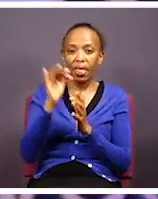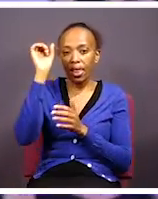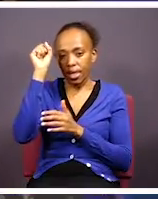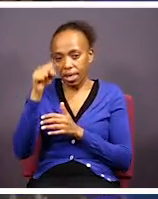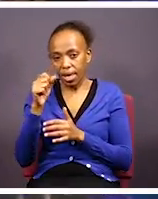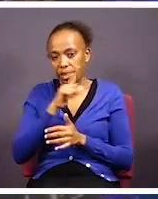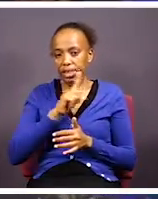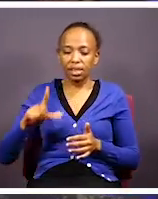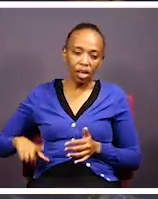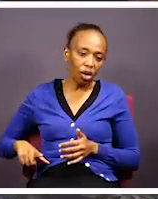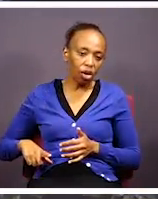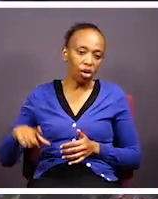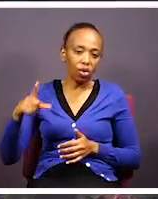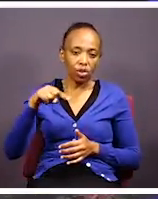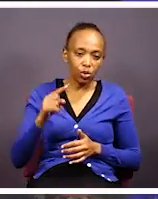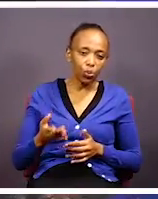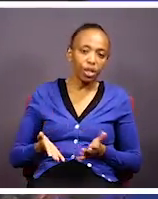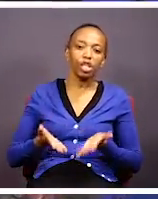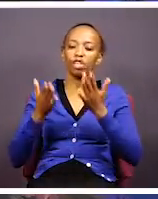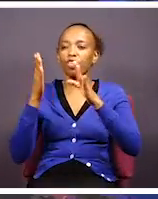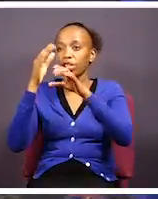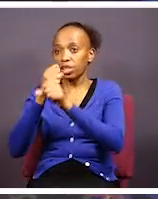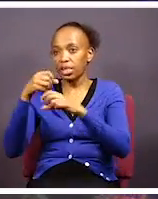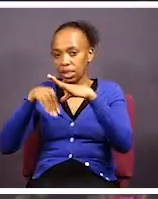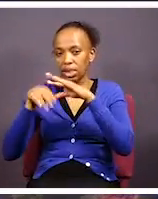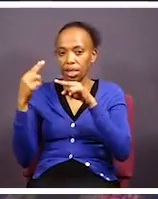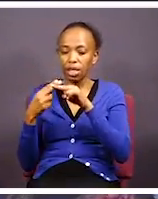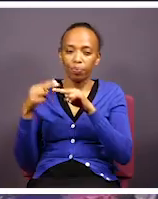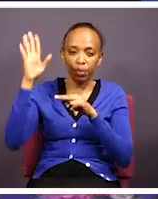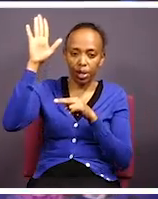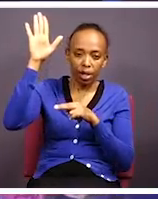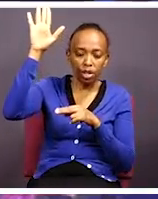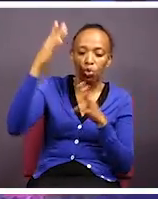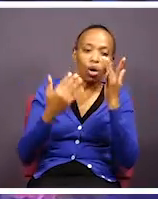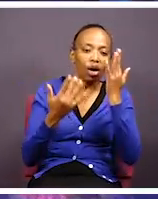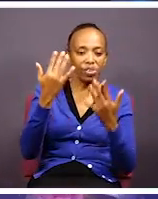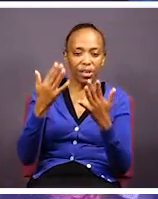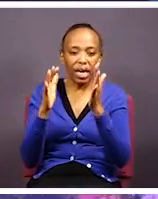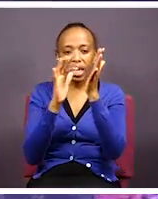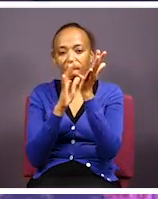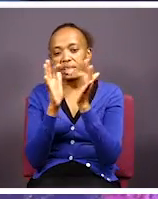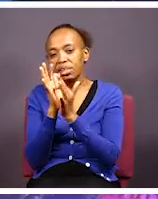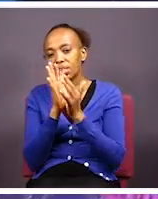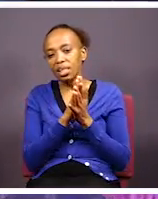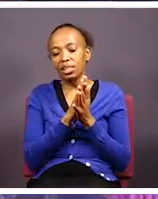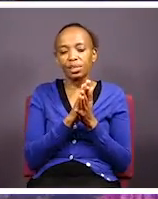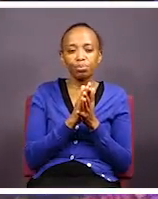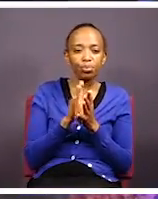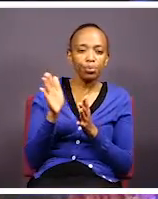yes lord we put a trust in your name you will fire jesus